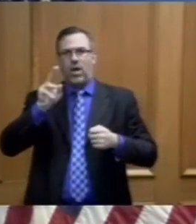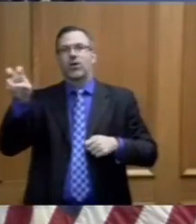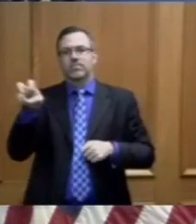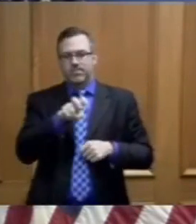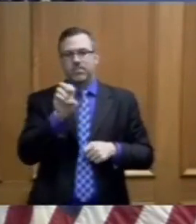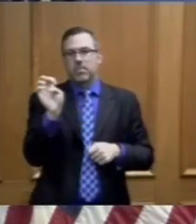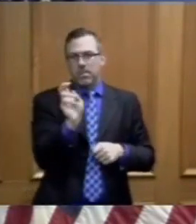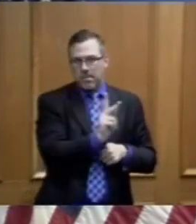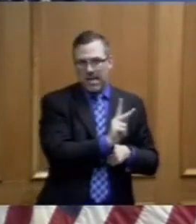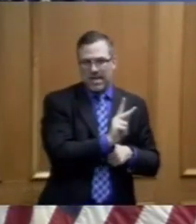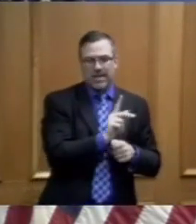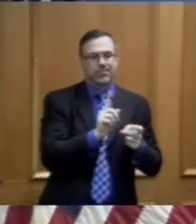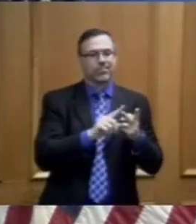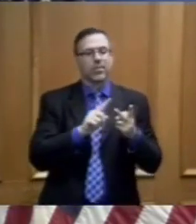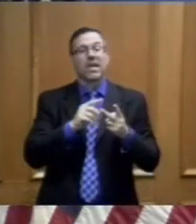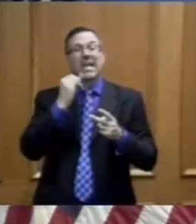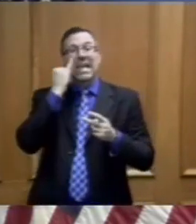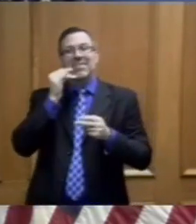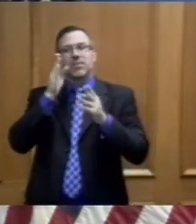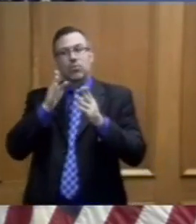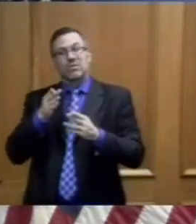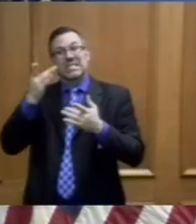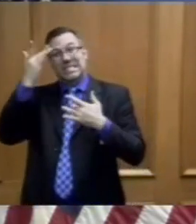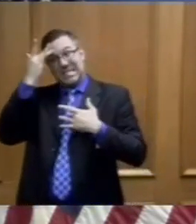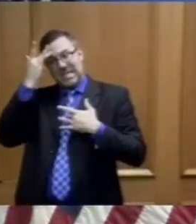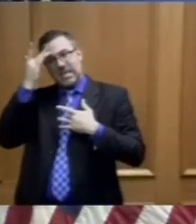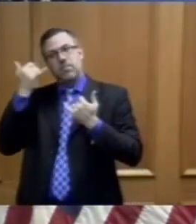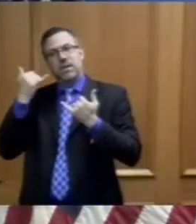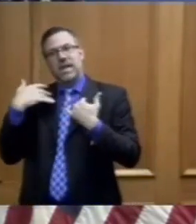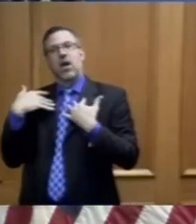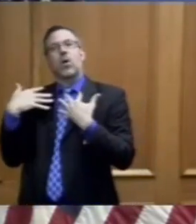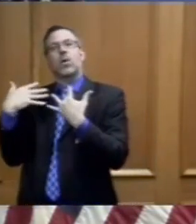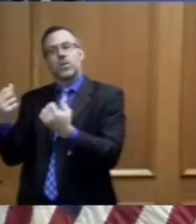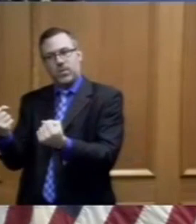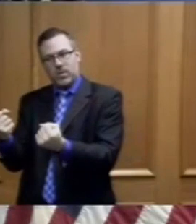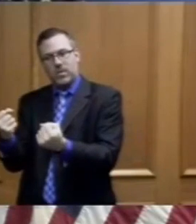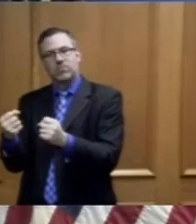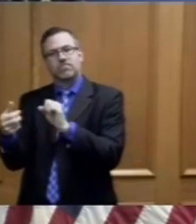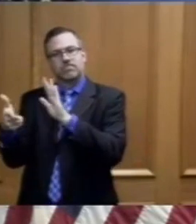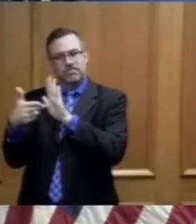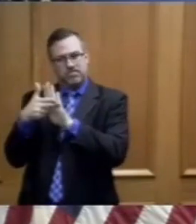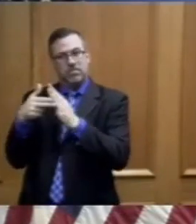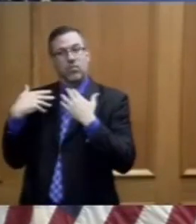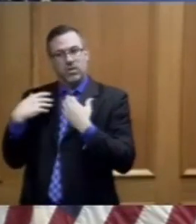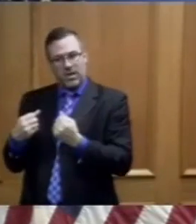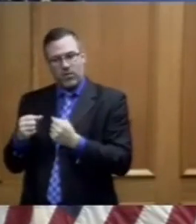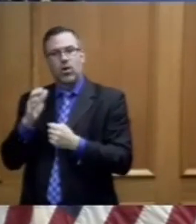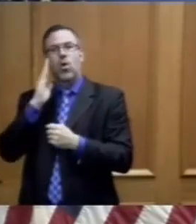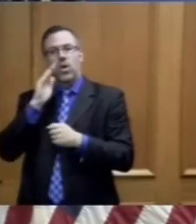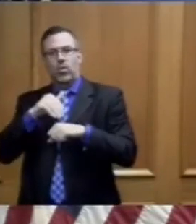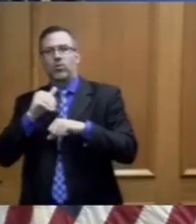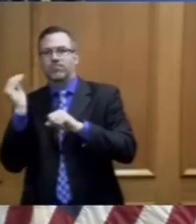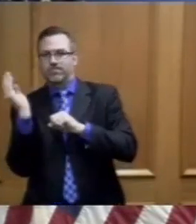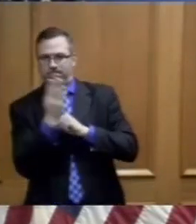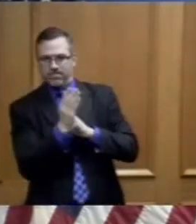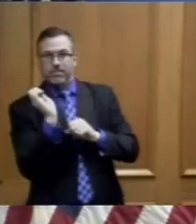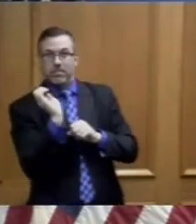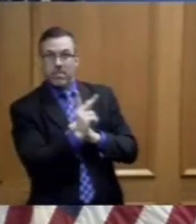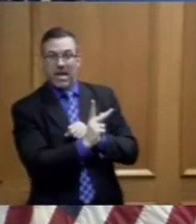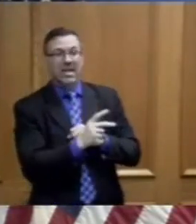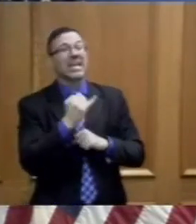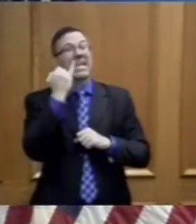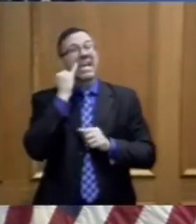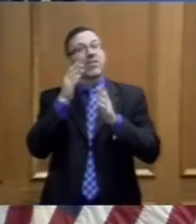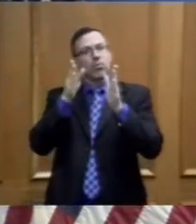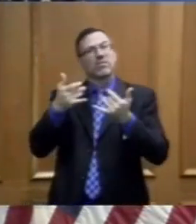definition of recovered. We will not be putting any patients in active infection or who are an infectious risk back